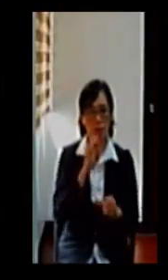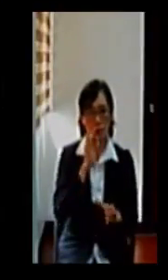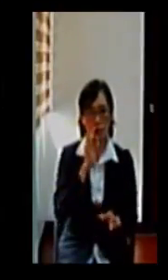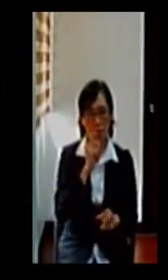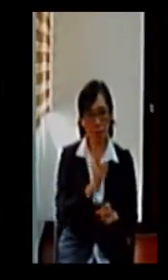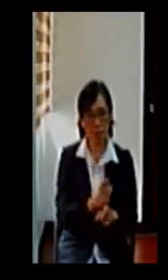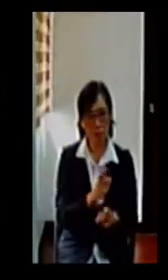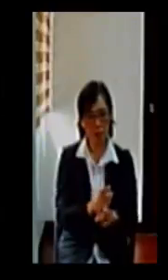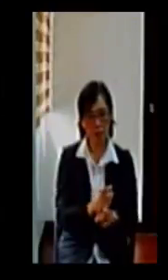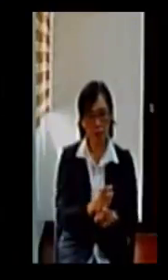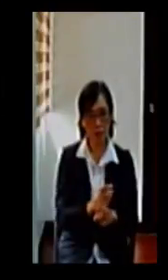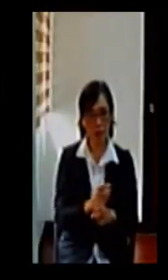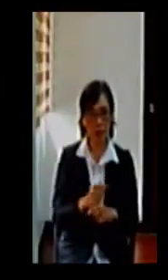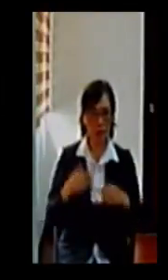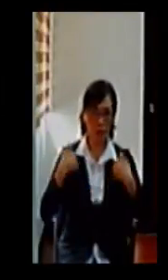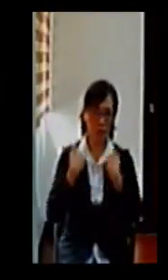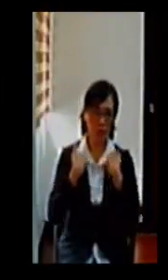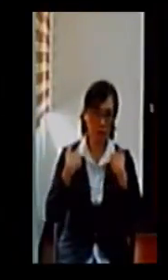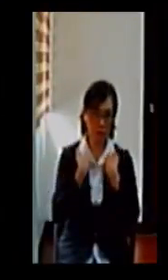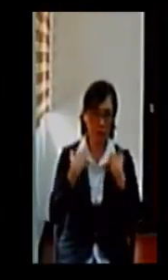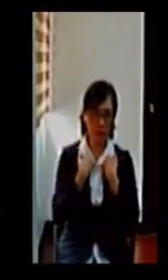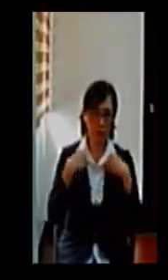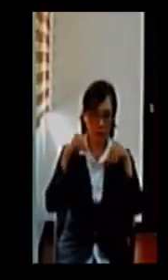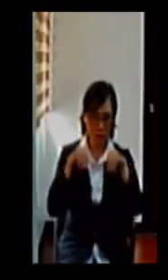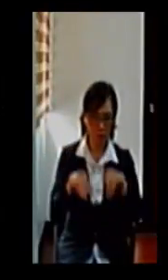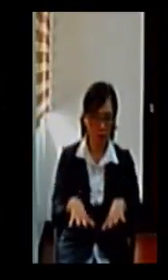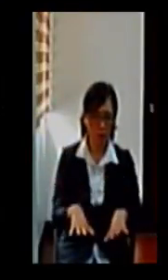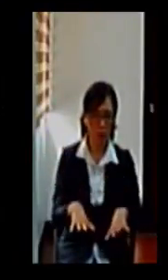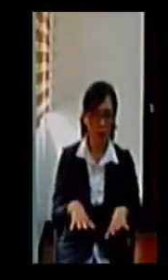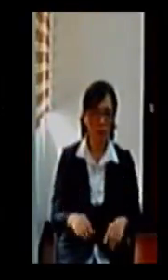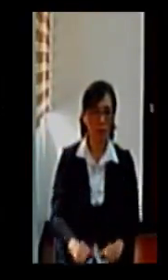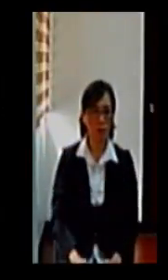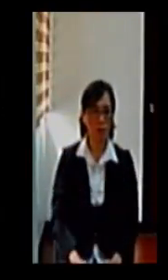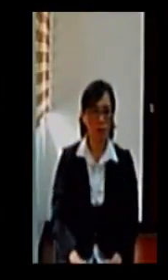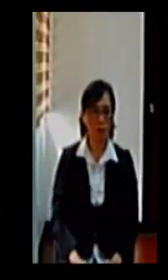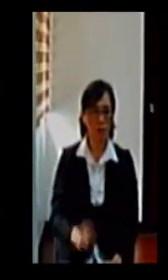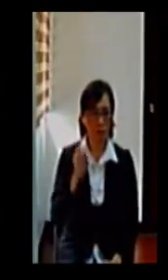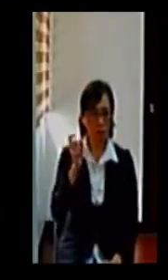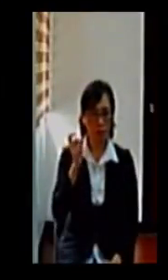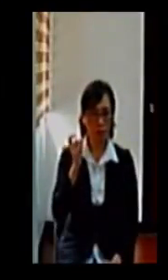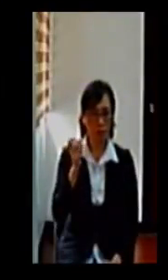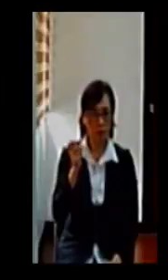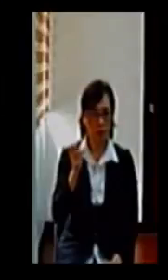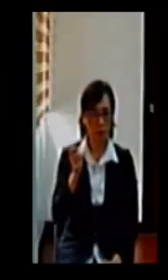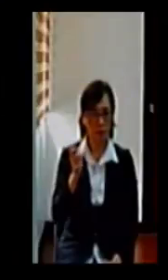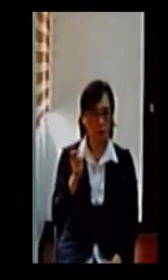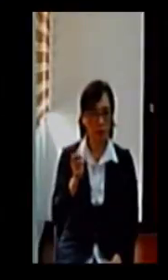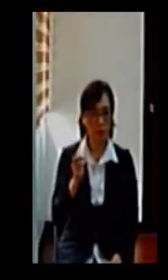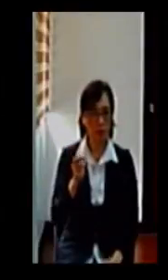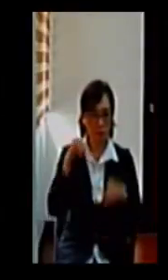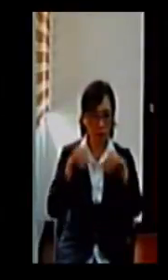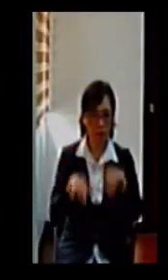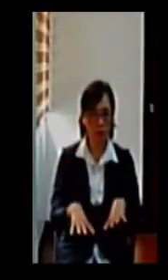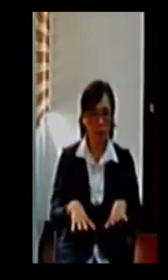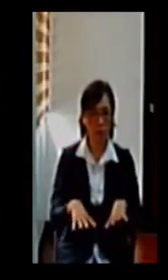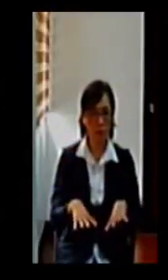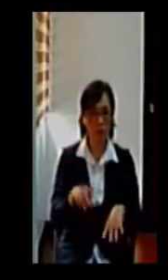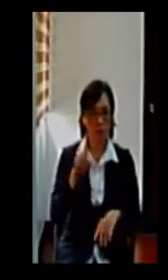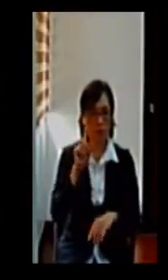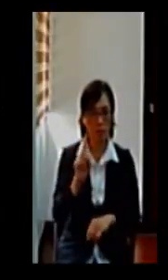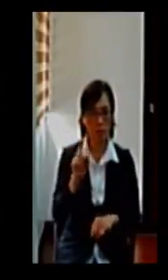of species that are all endemic to our country, yes, and that are really past yes, becoming extinct. No, and one of